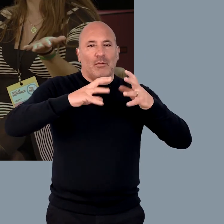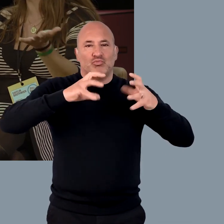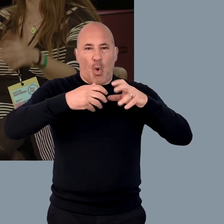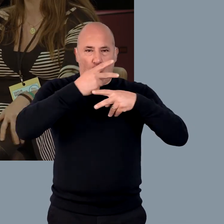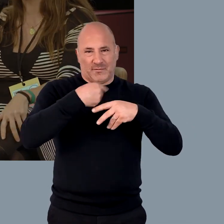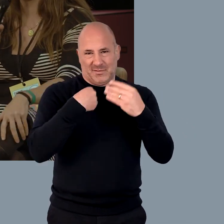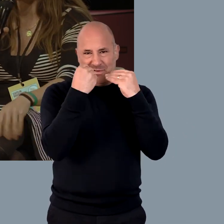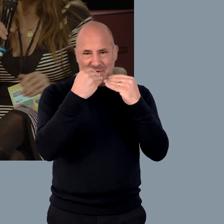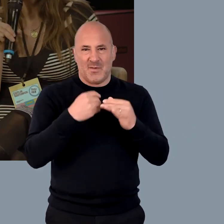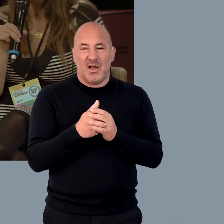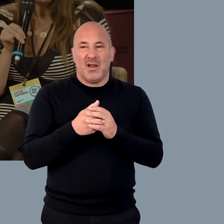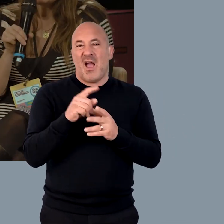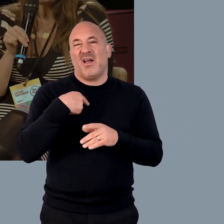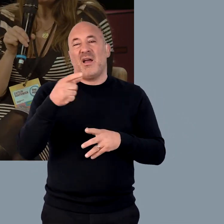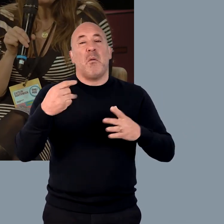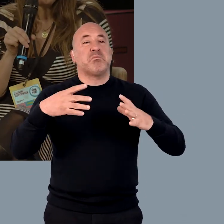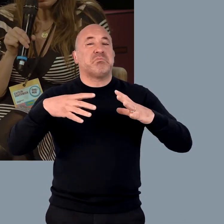a stone conservator by training.